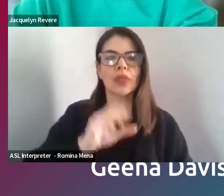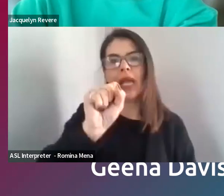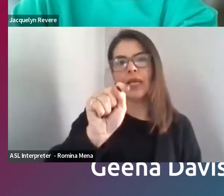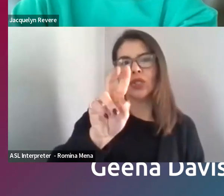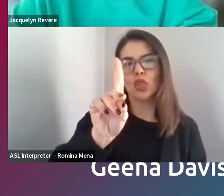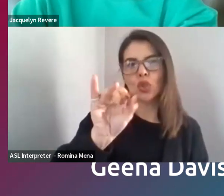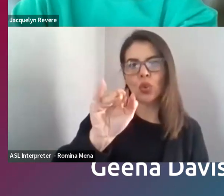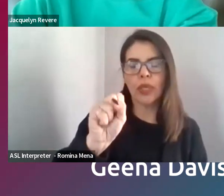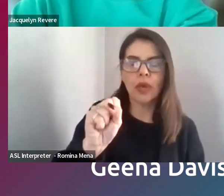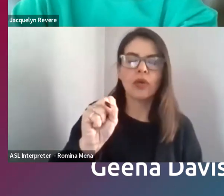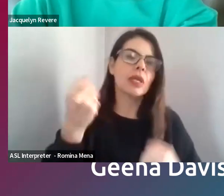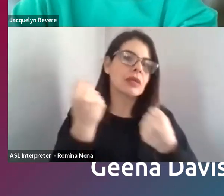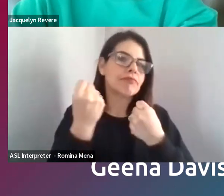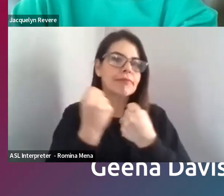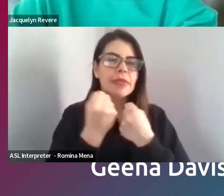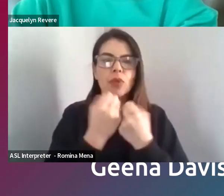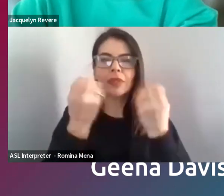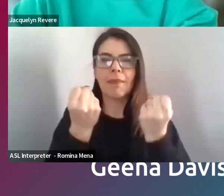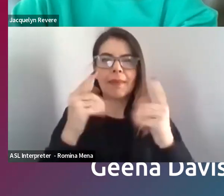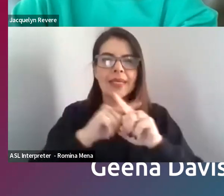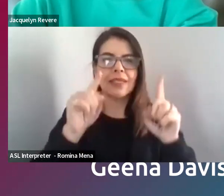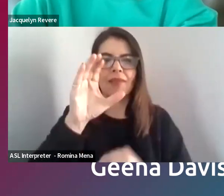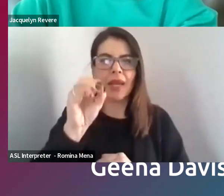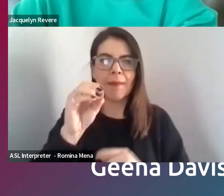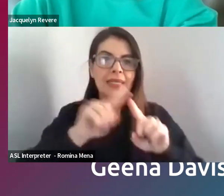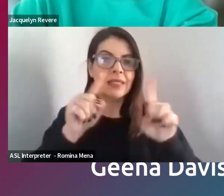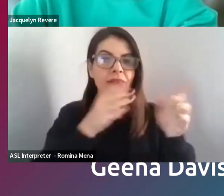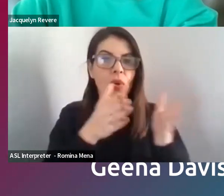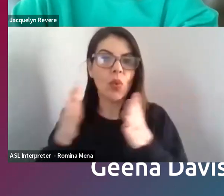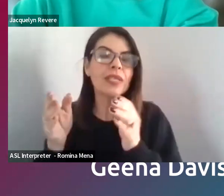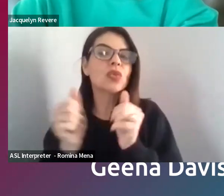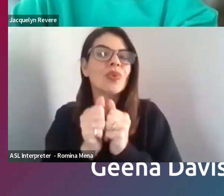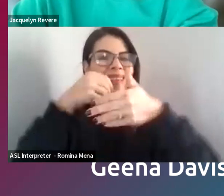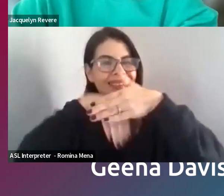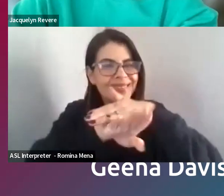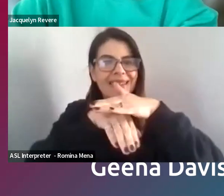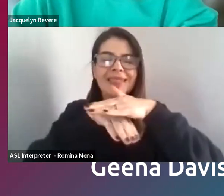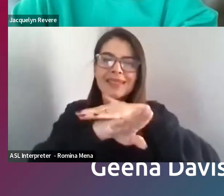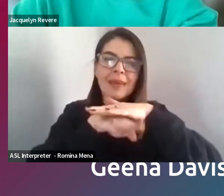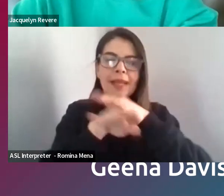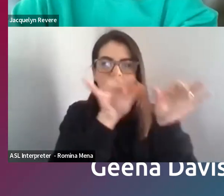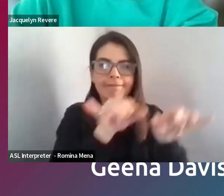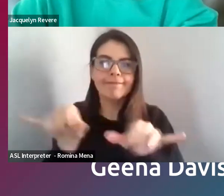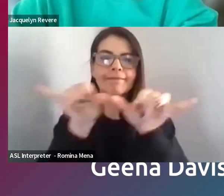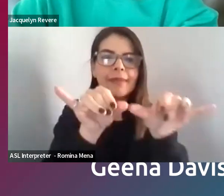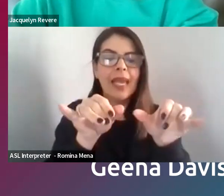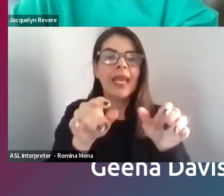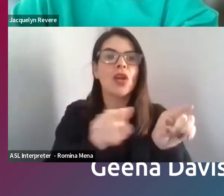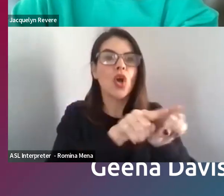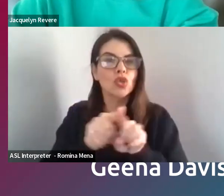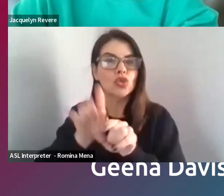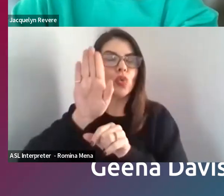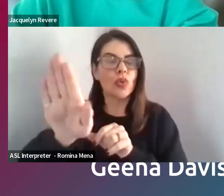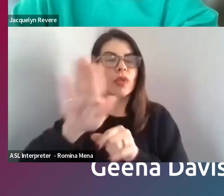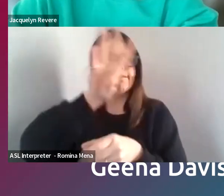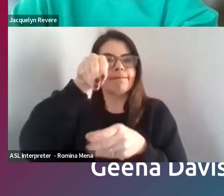that supports companies in a variety of ways with accessibility and their inclusion practices on